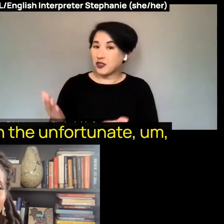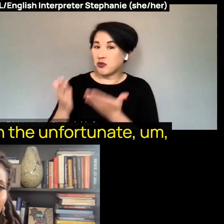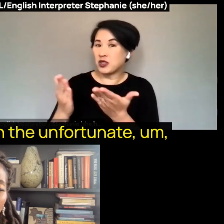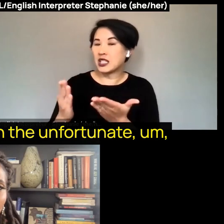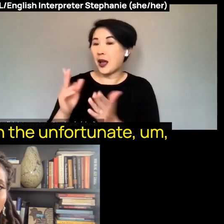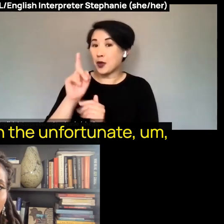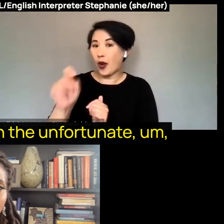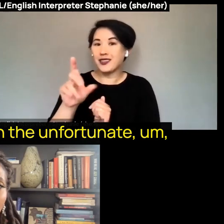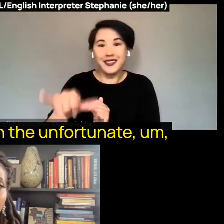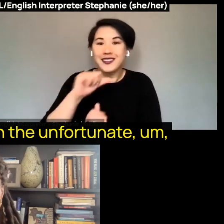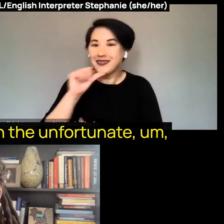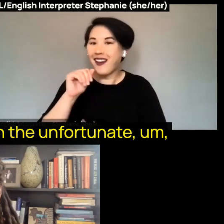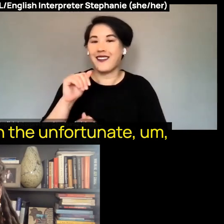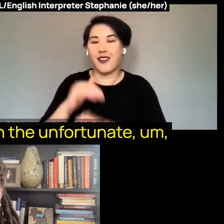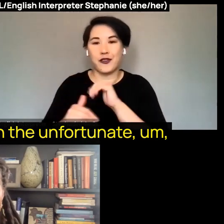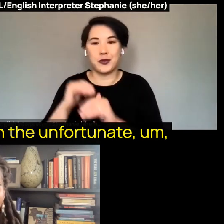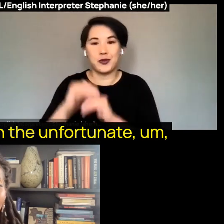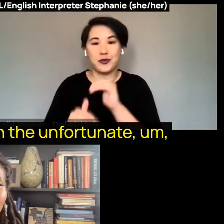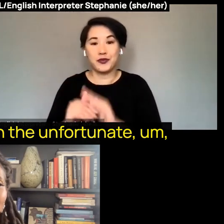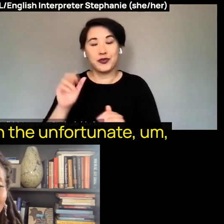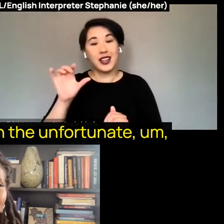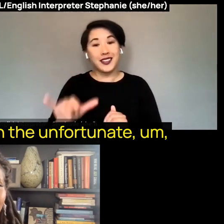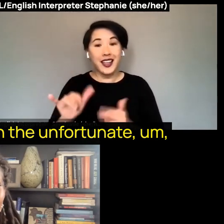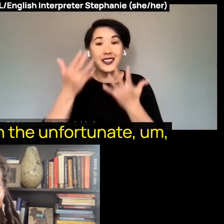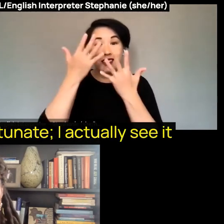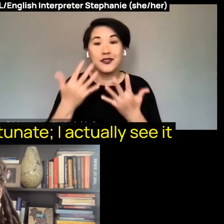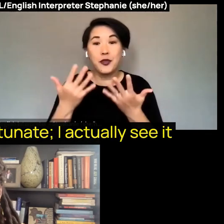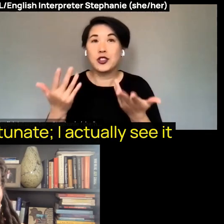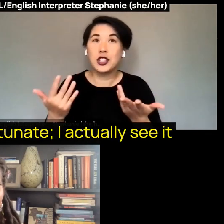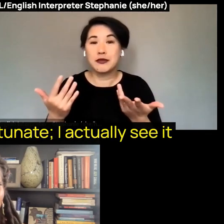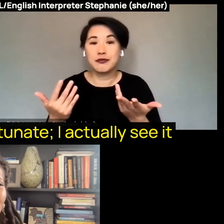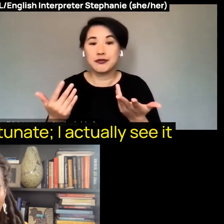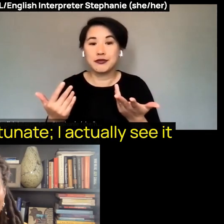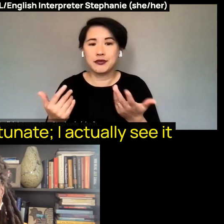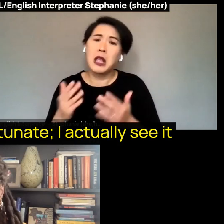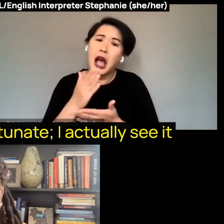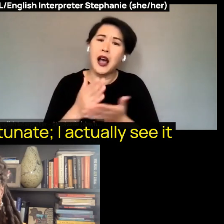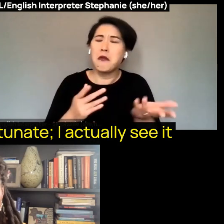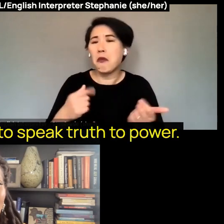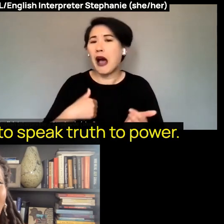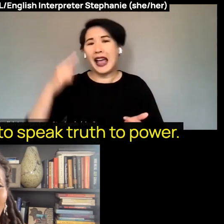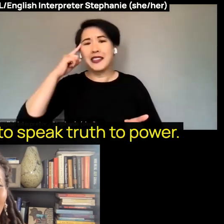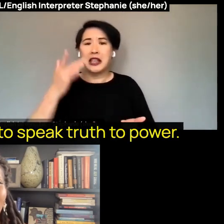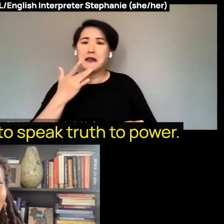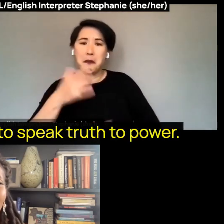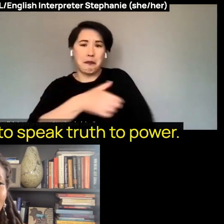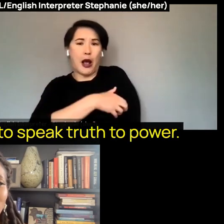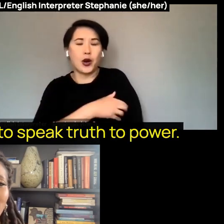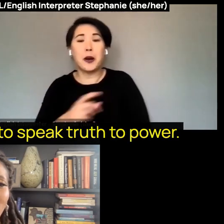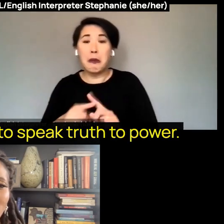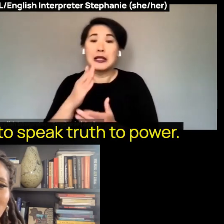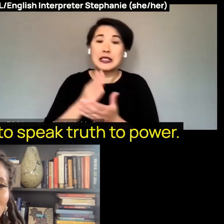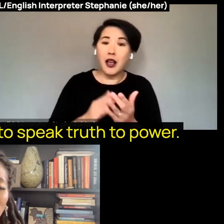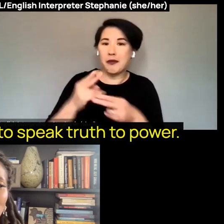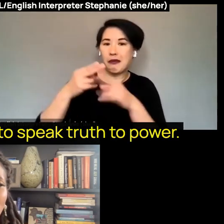that is often the unfortunate, and some would say unfortunate, I actually see it as power. To